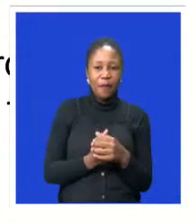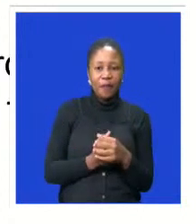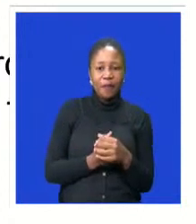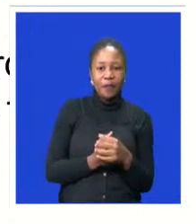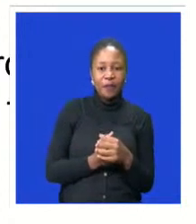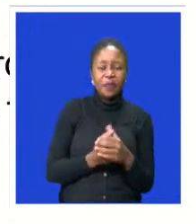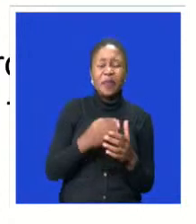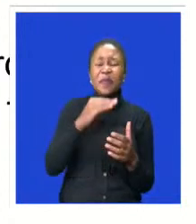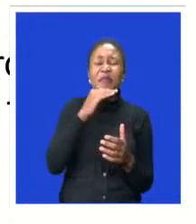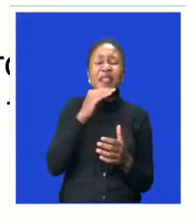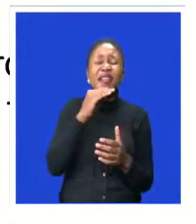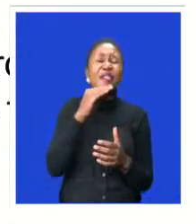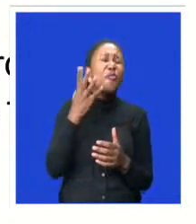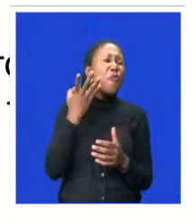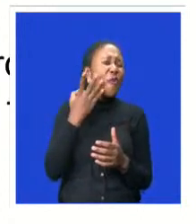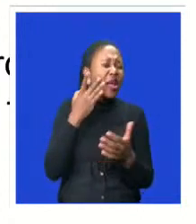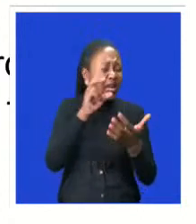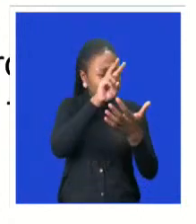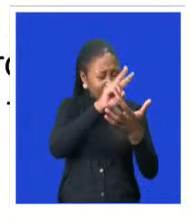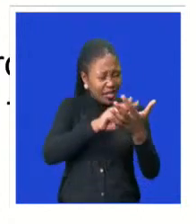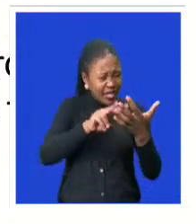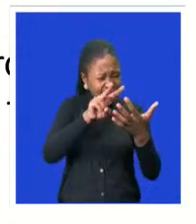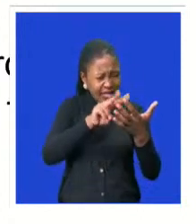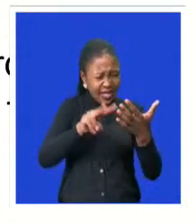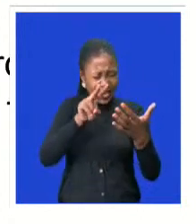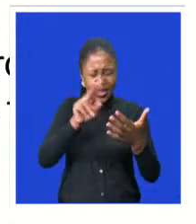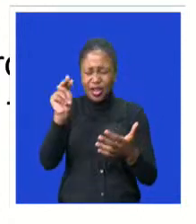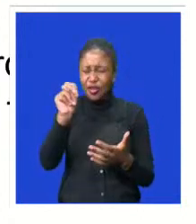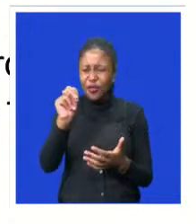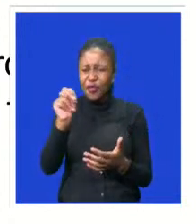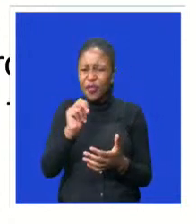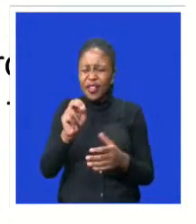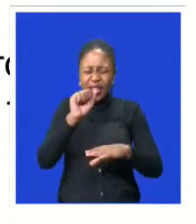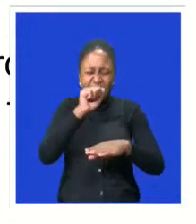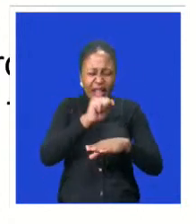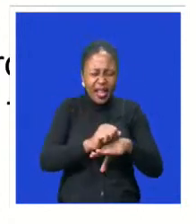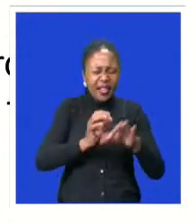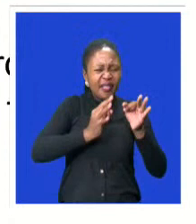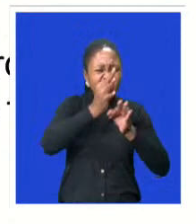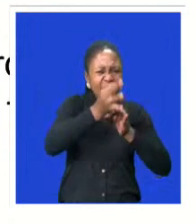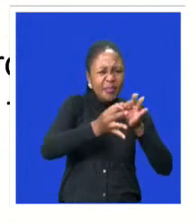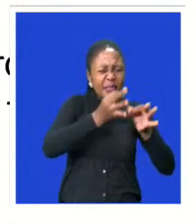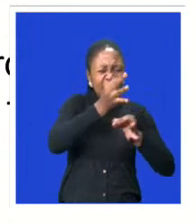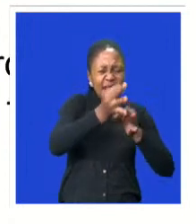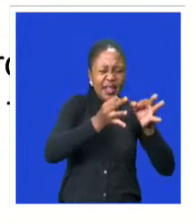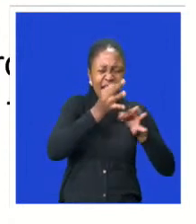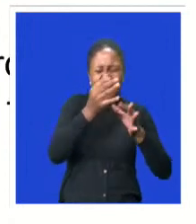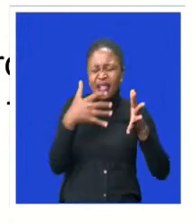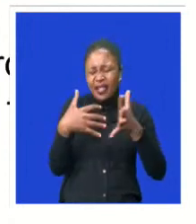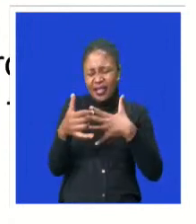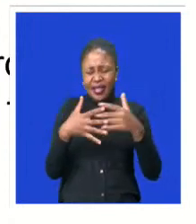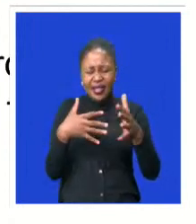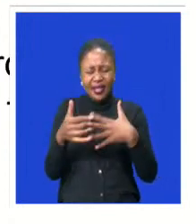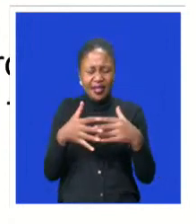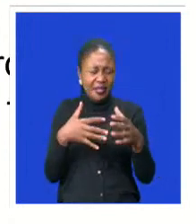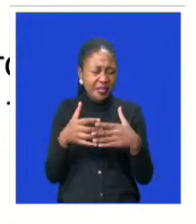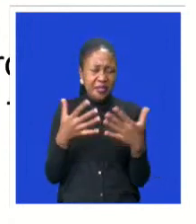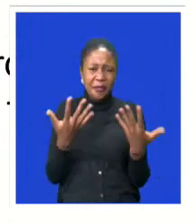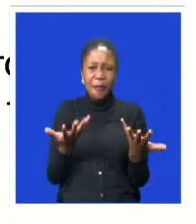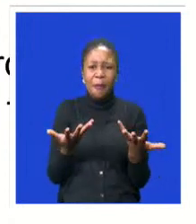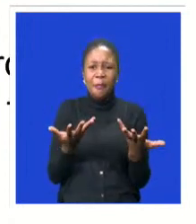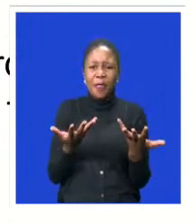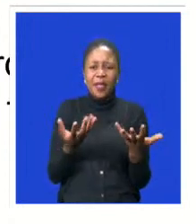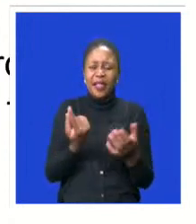to be descriptive and also be able to tell a story. You will notice that when you read a novel, you